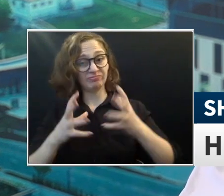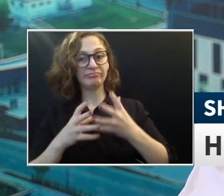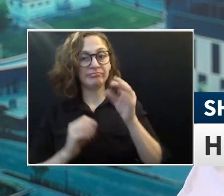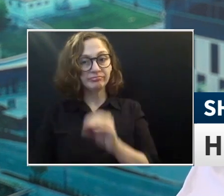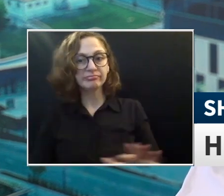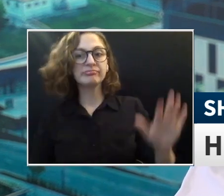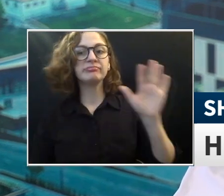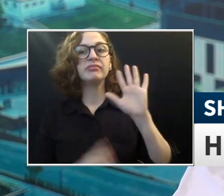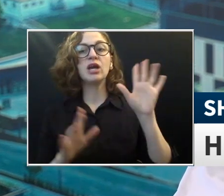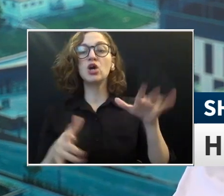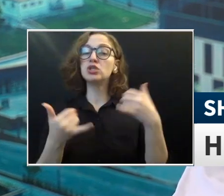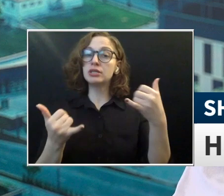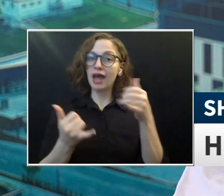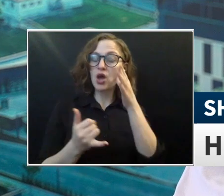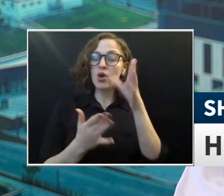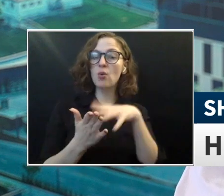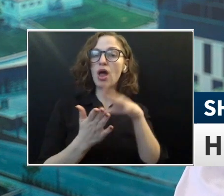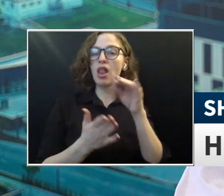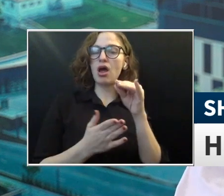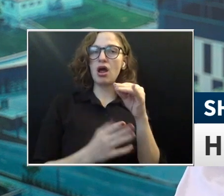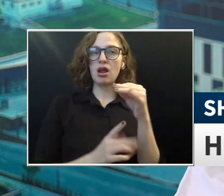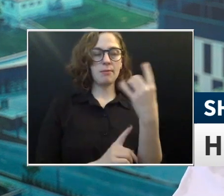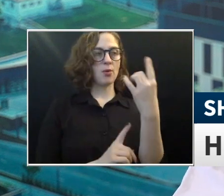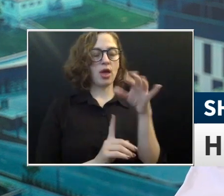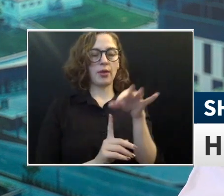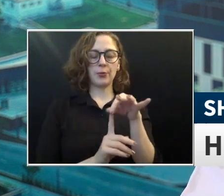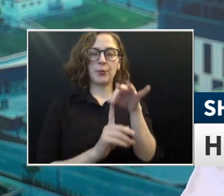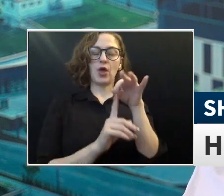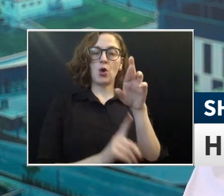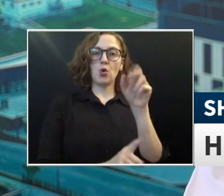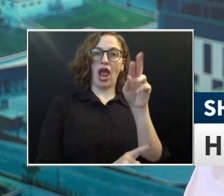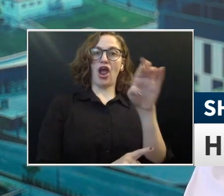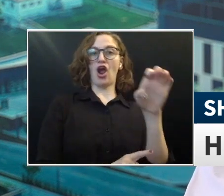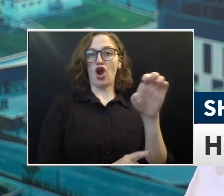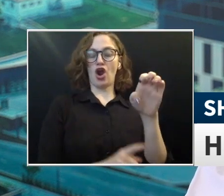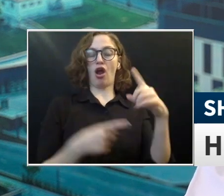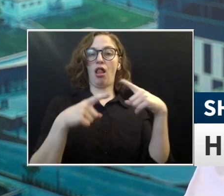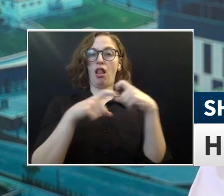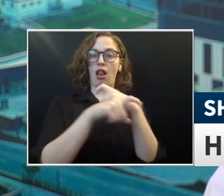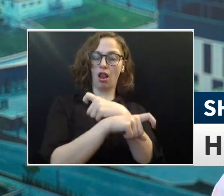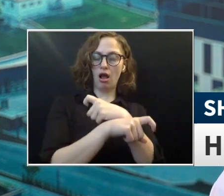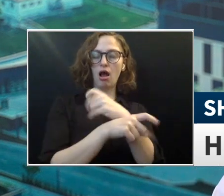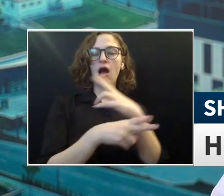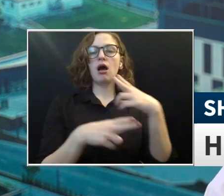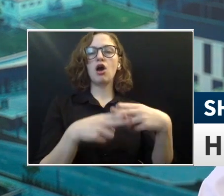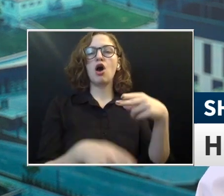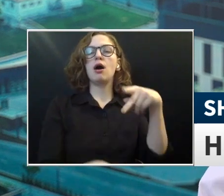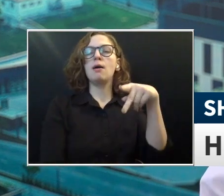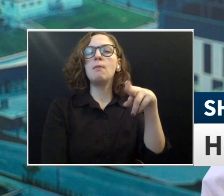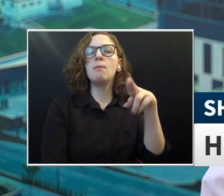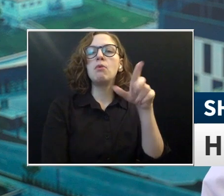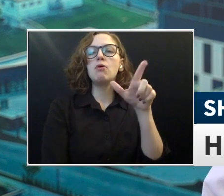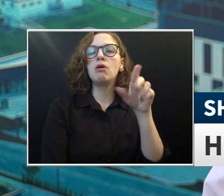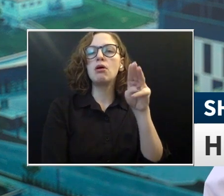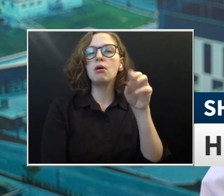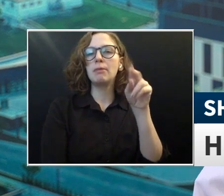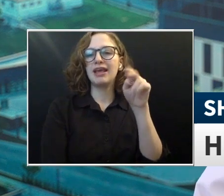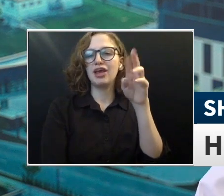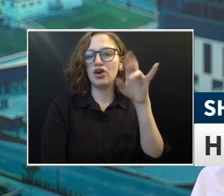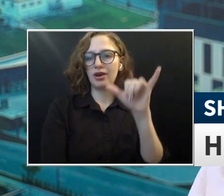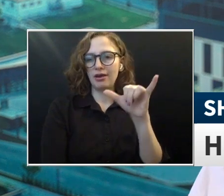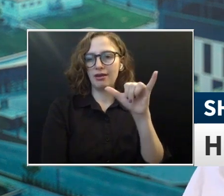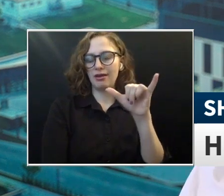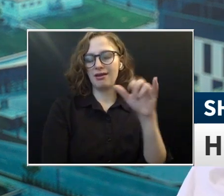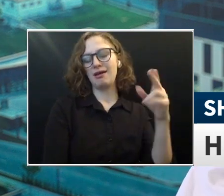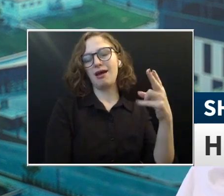rare, complex, and misunderstood condition called pulmonary hypertension. That's high blood pressure